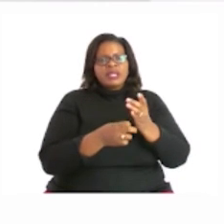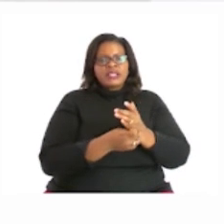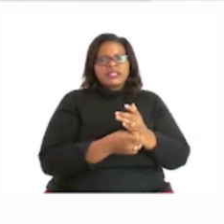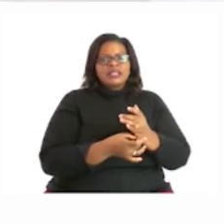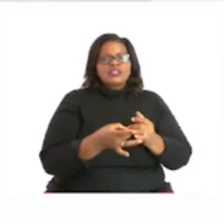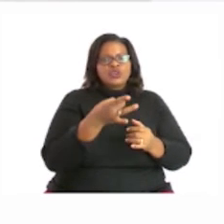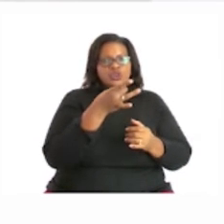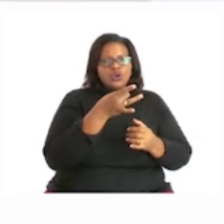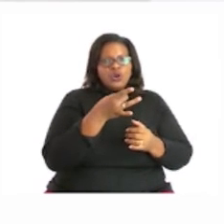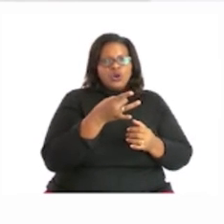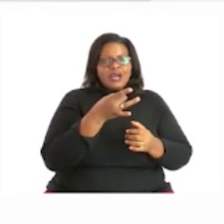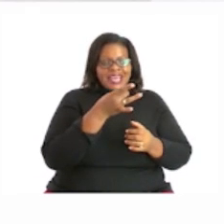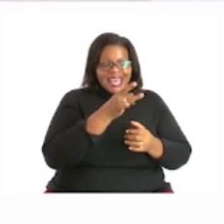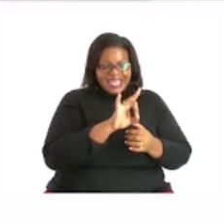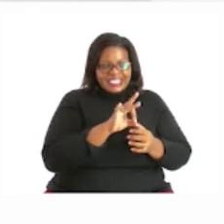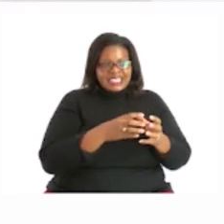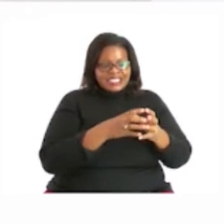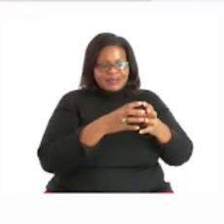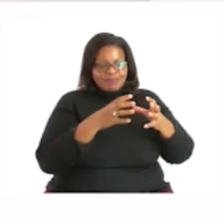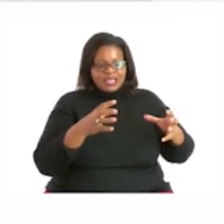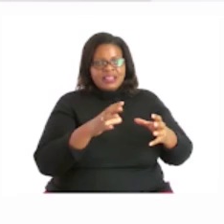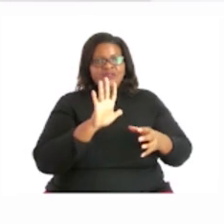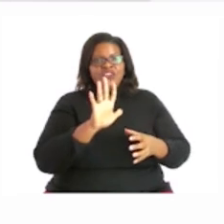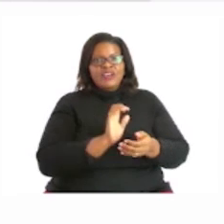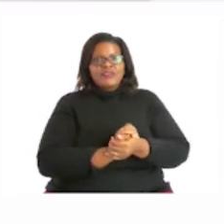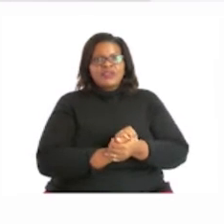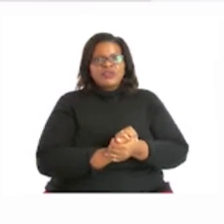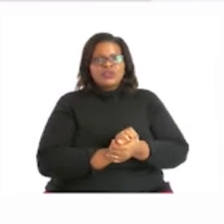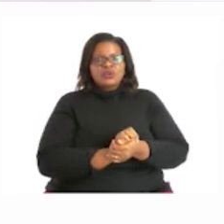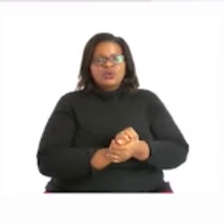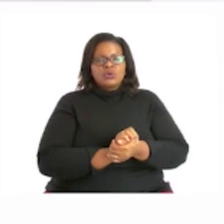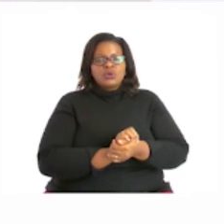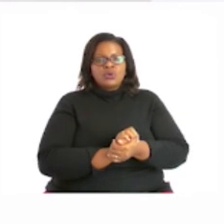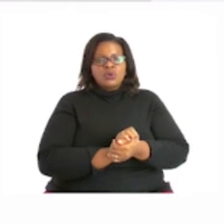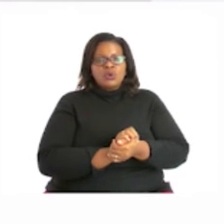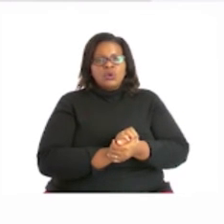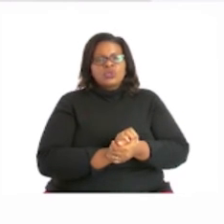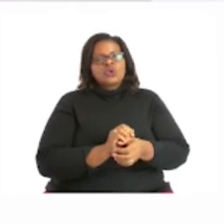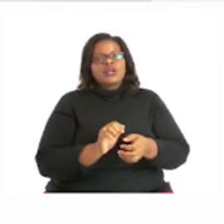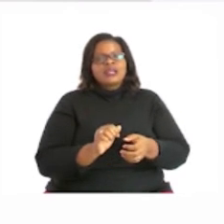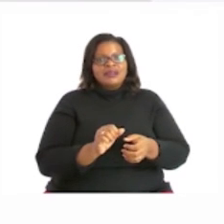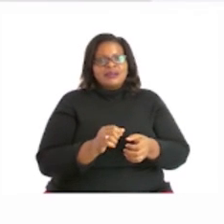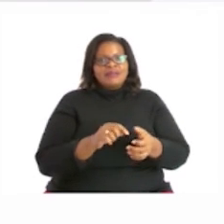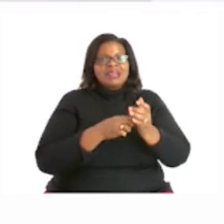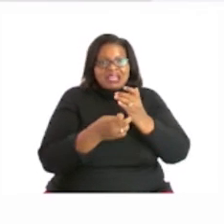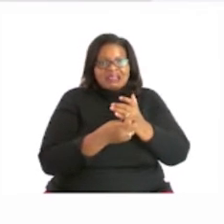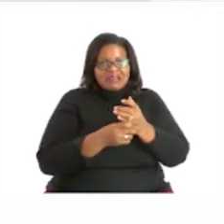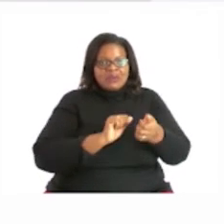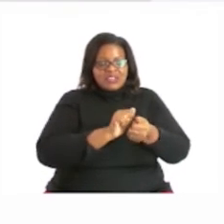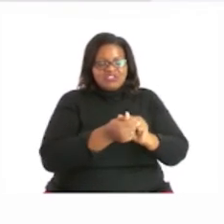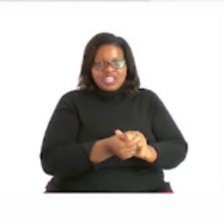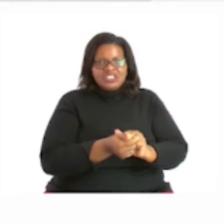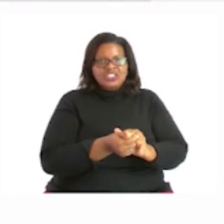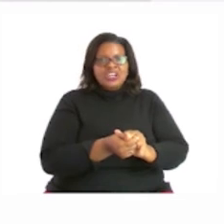8, that is more than 5, and that can change my 10,000. So my 10,000 becomes